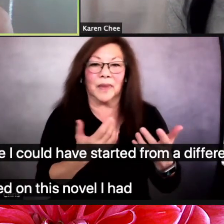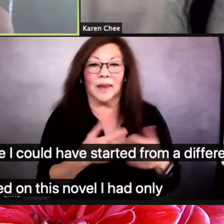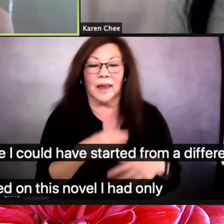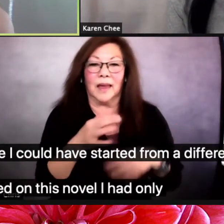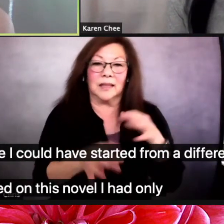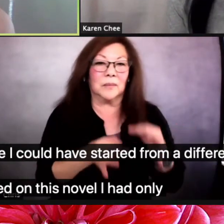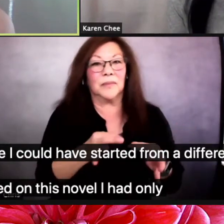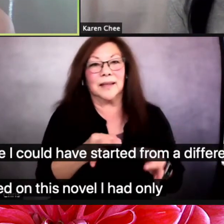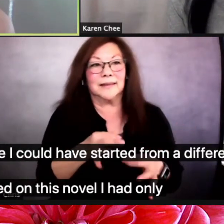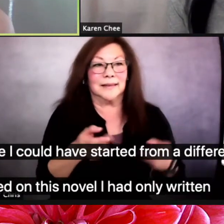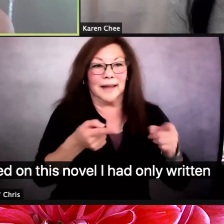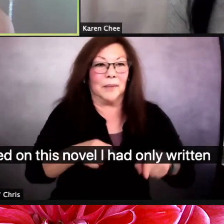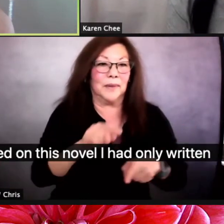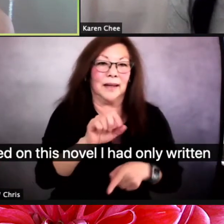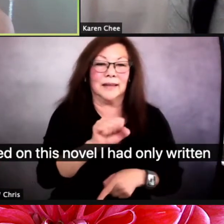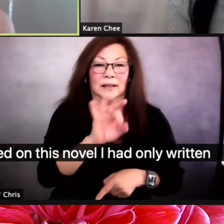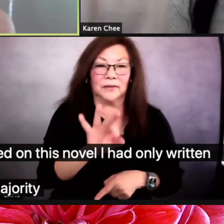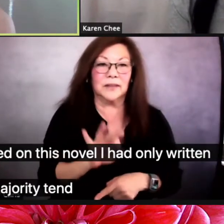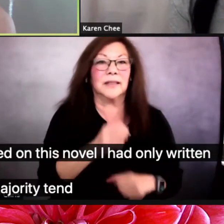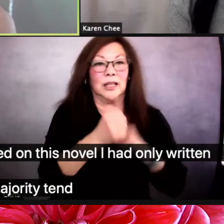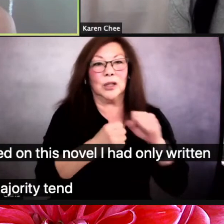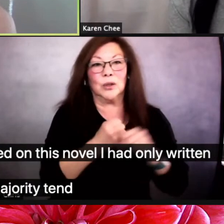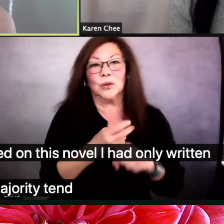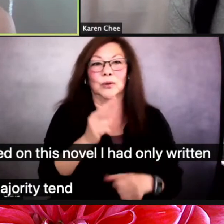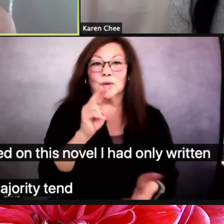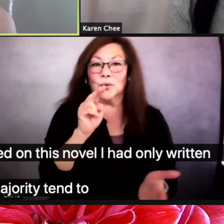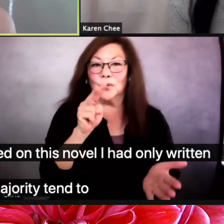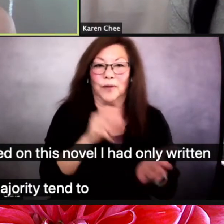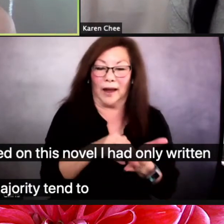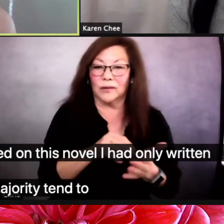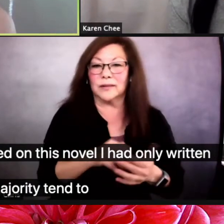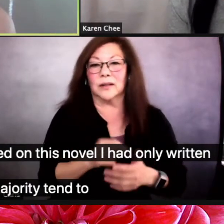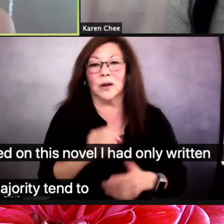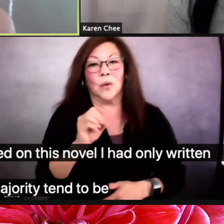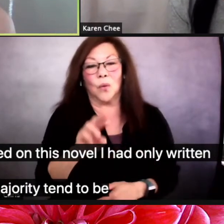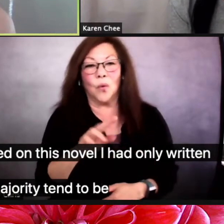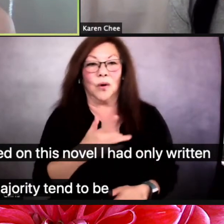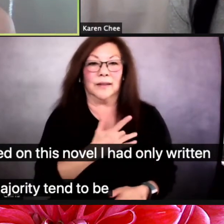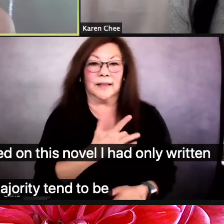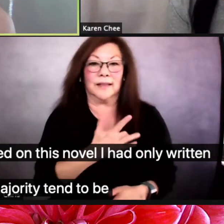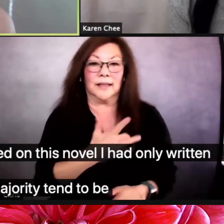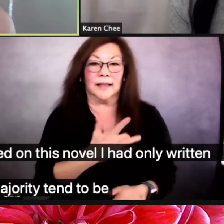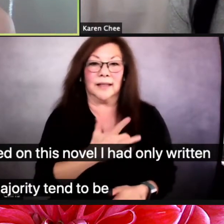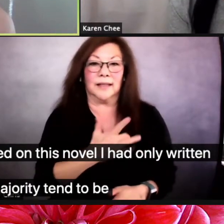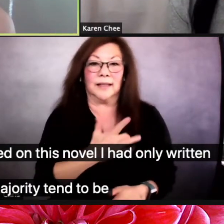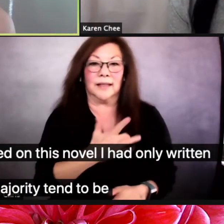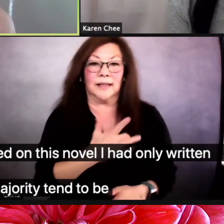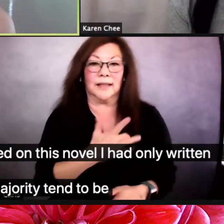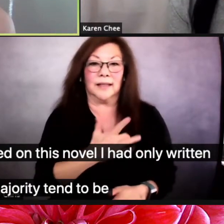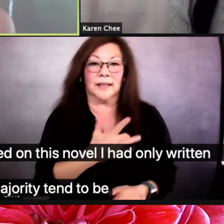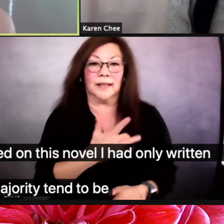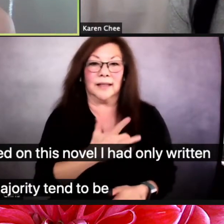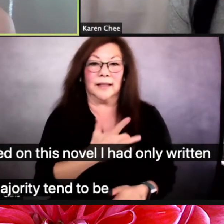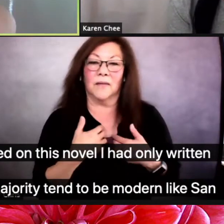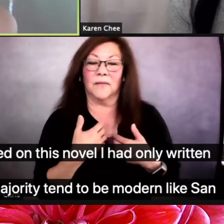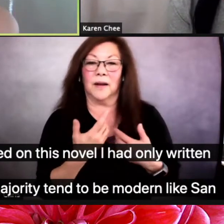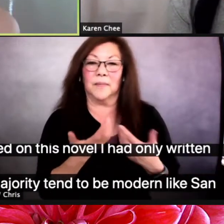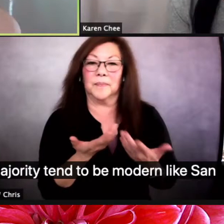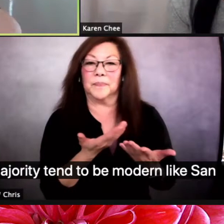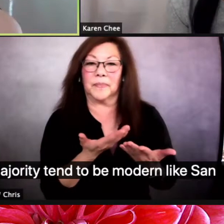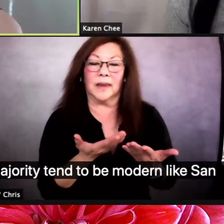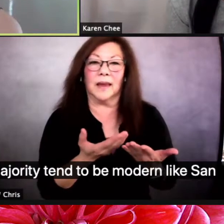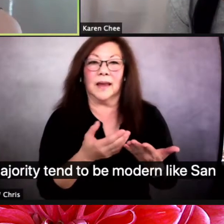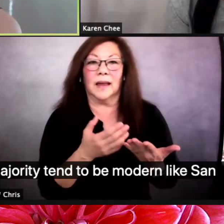San Francisco in 2000. Or they tend to be and they tend to have elements of speculative